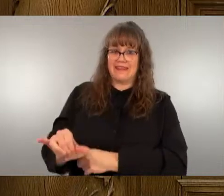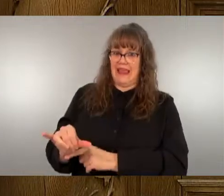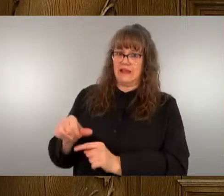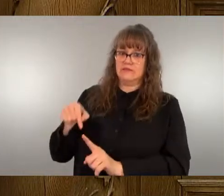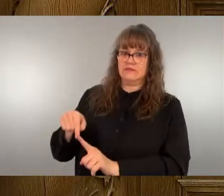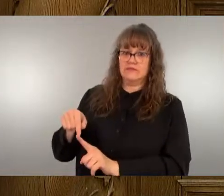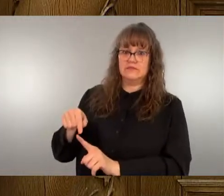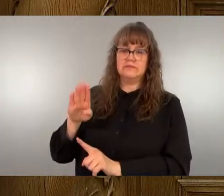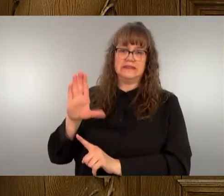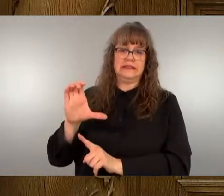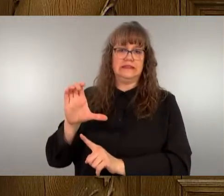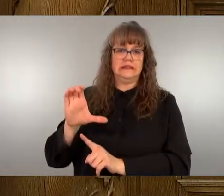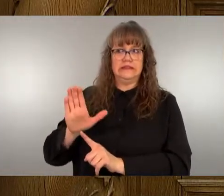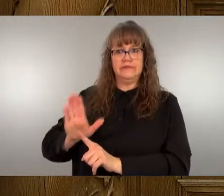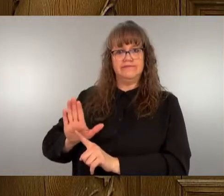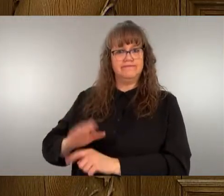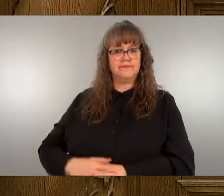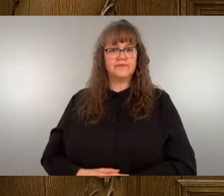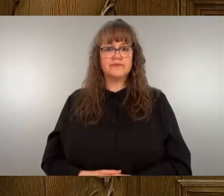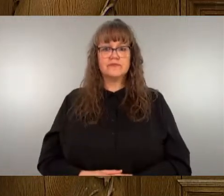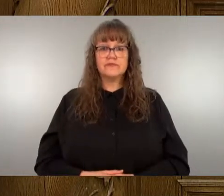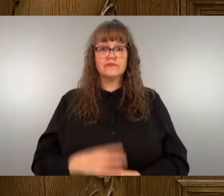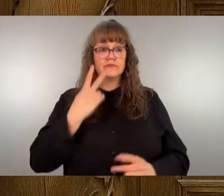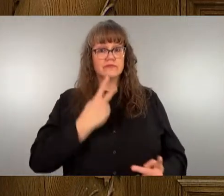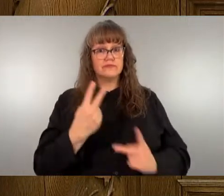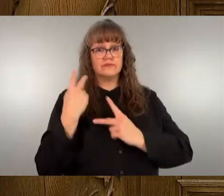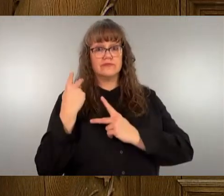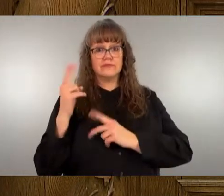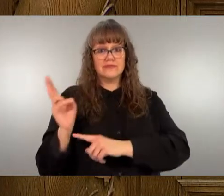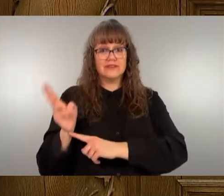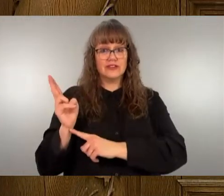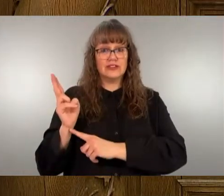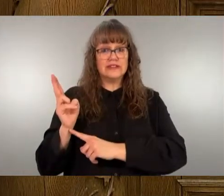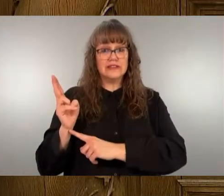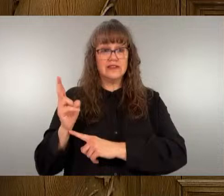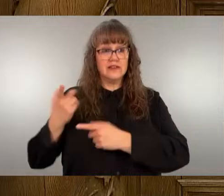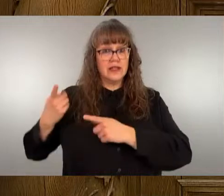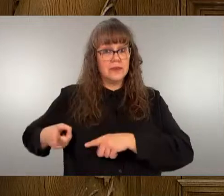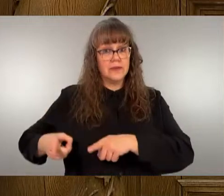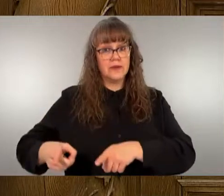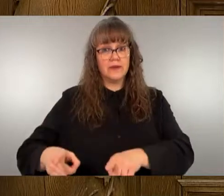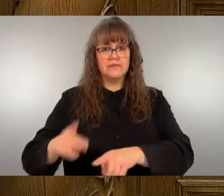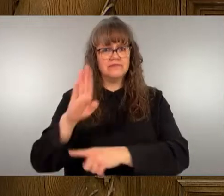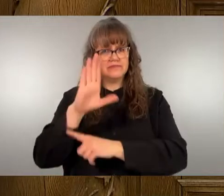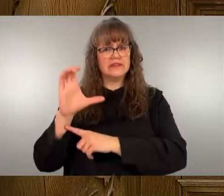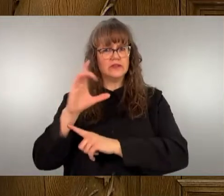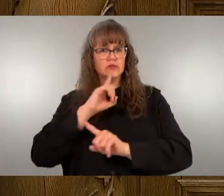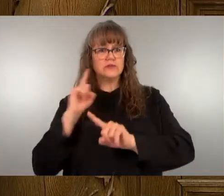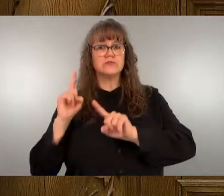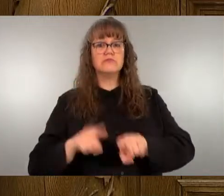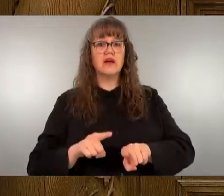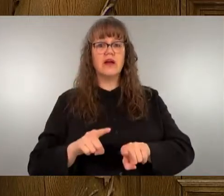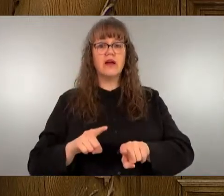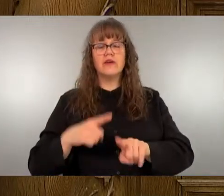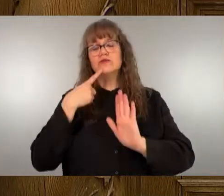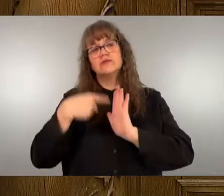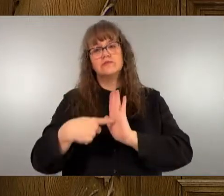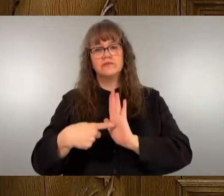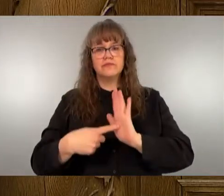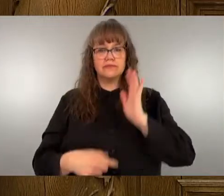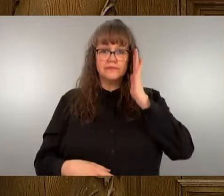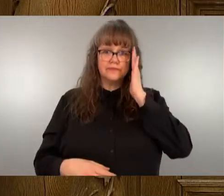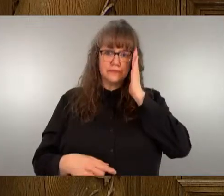moment. When Britain stood alone in Europe against the Nazis, Churchill made a desperate appeal for more military